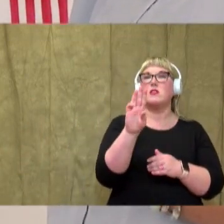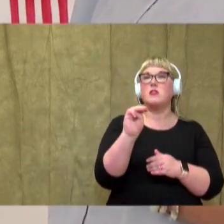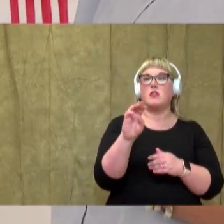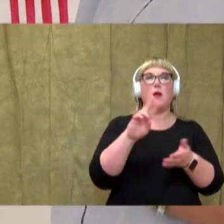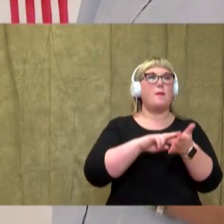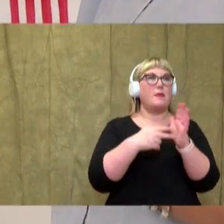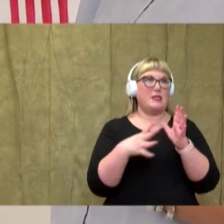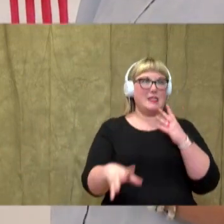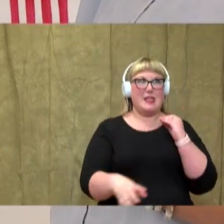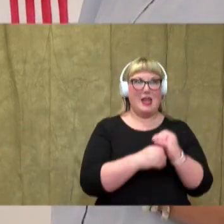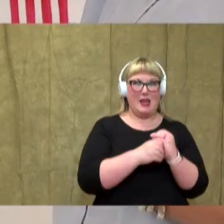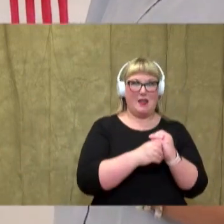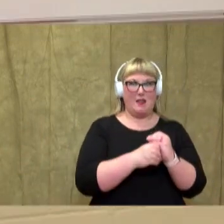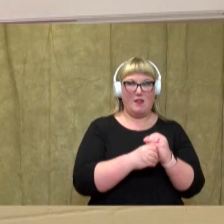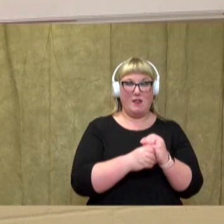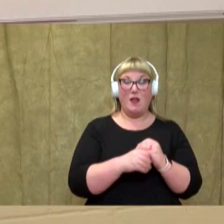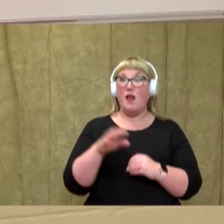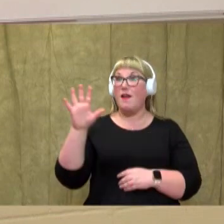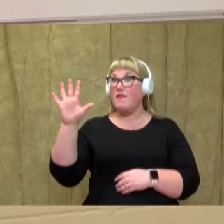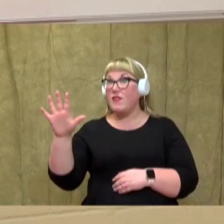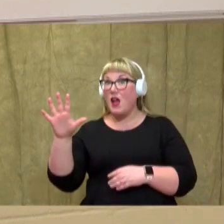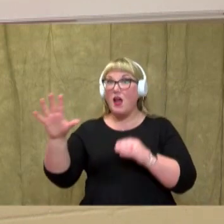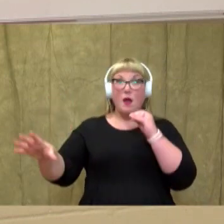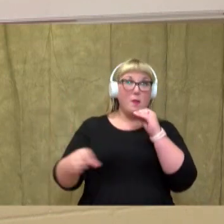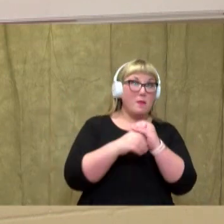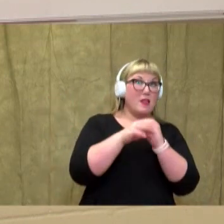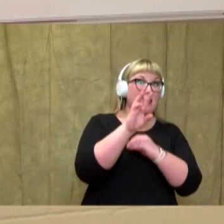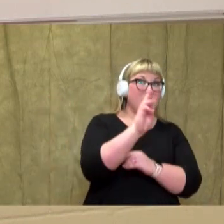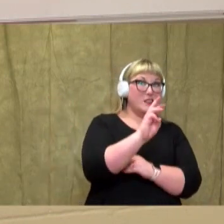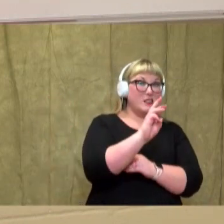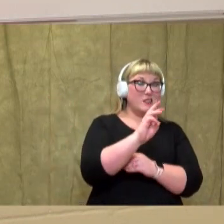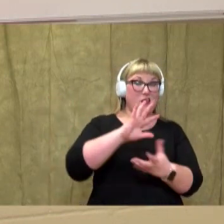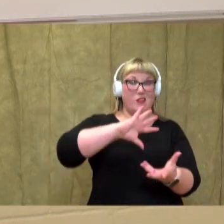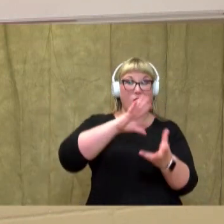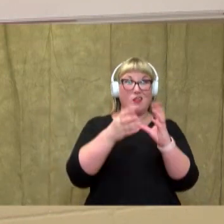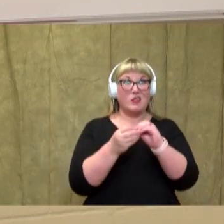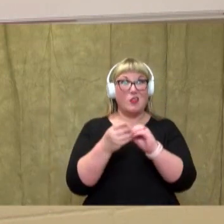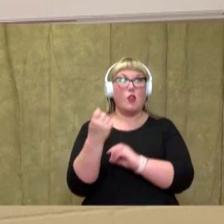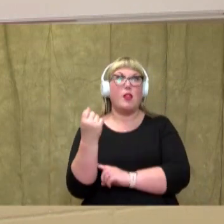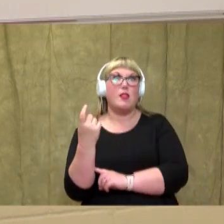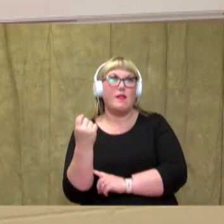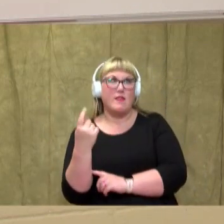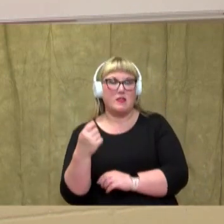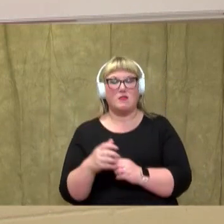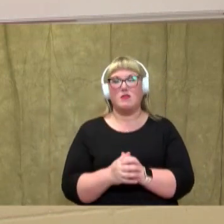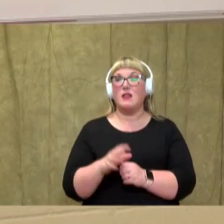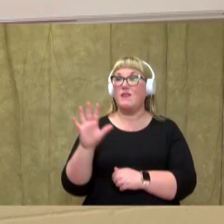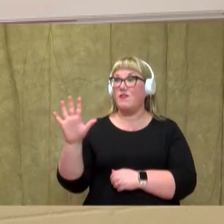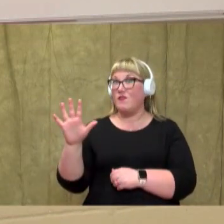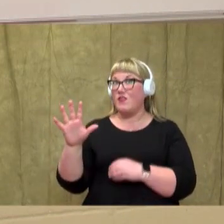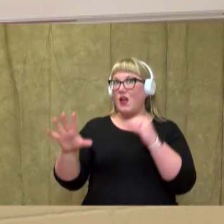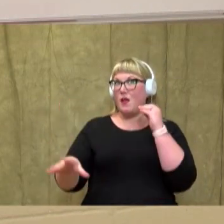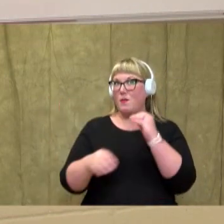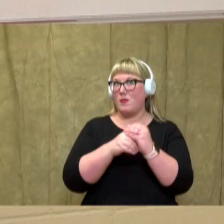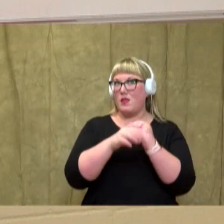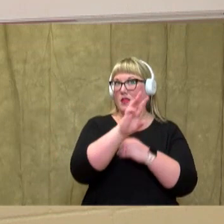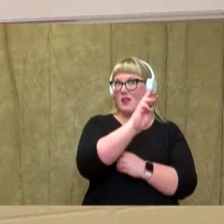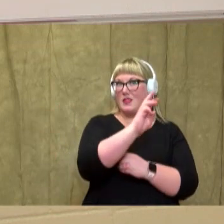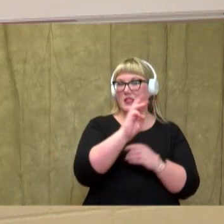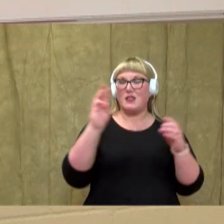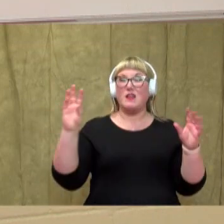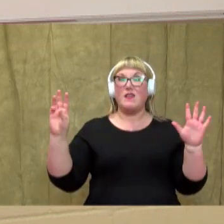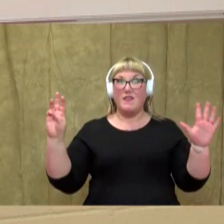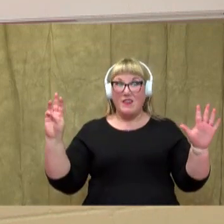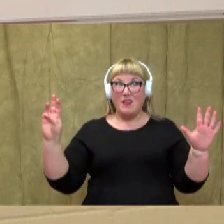5 plus 6 equals 11. Remember, the plus symbol is